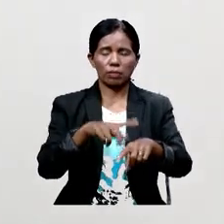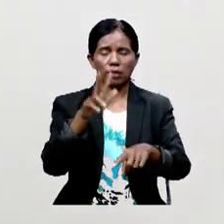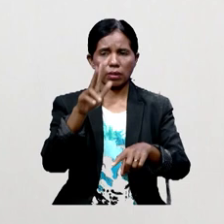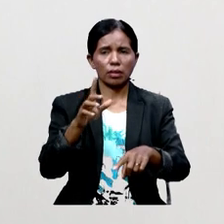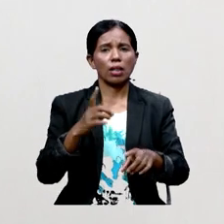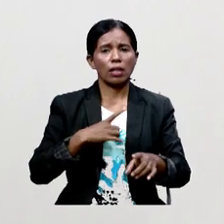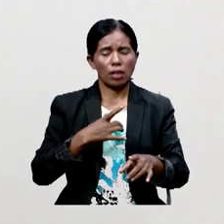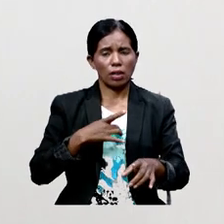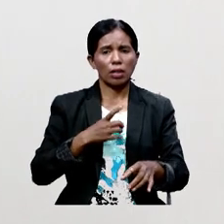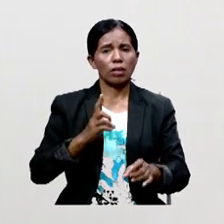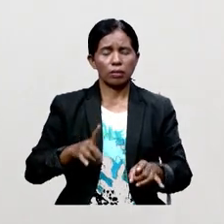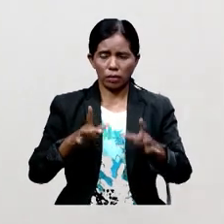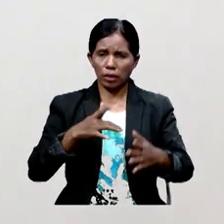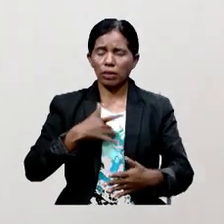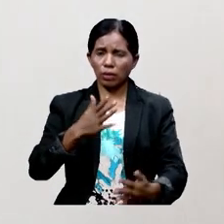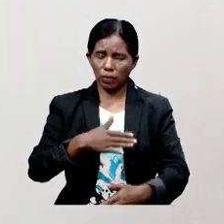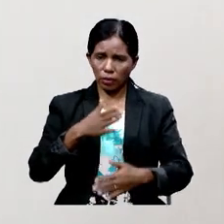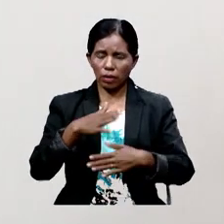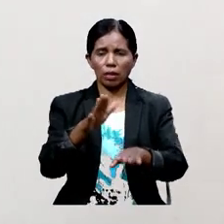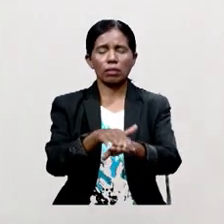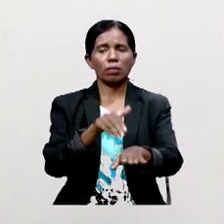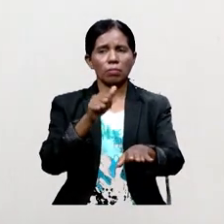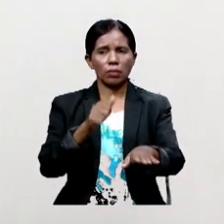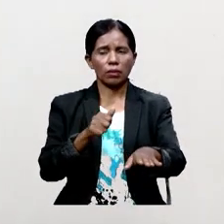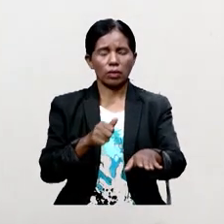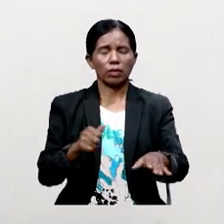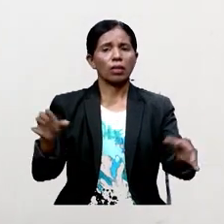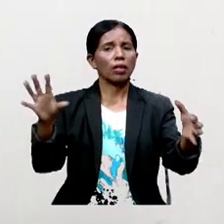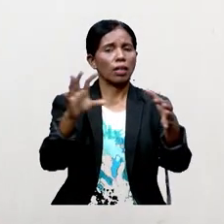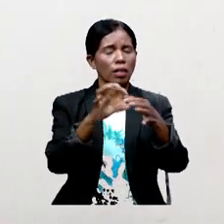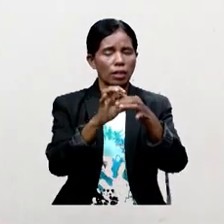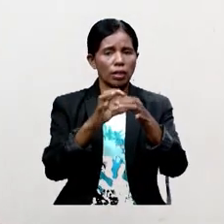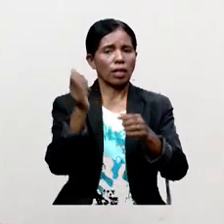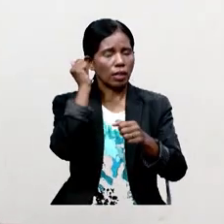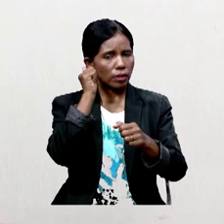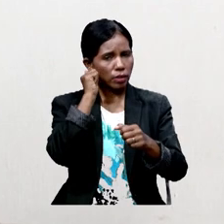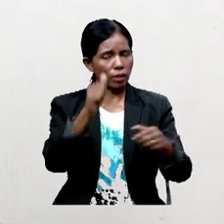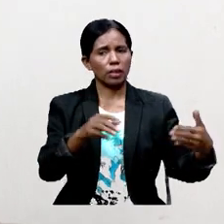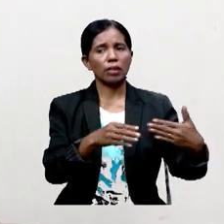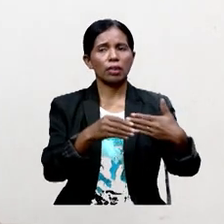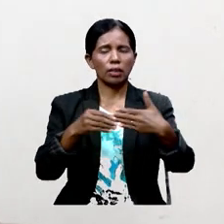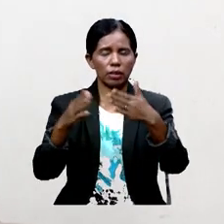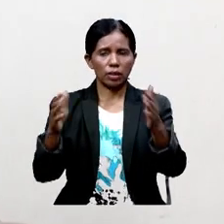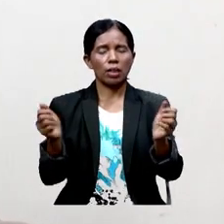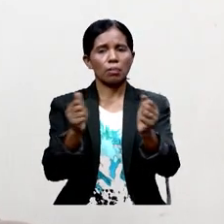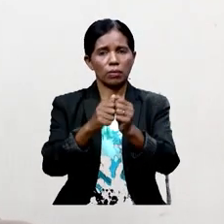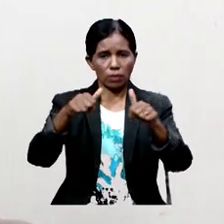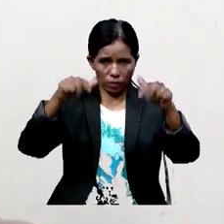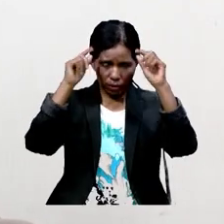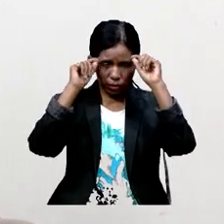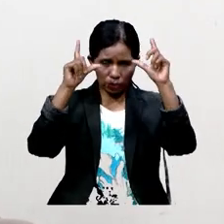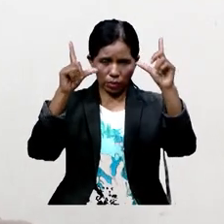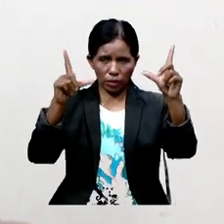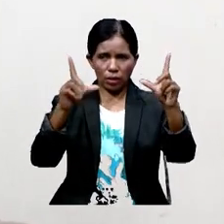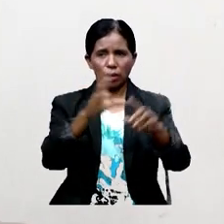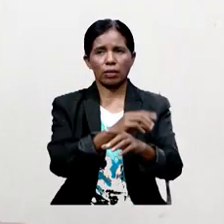excited to be welcoming all ASEAN leaders, plus the Prime Minister of Timor-Leste as